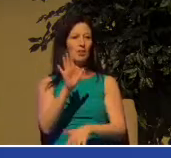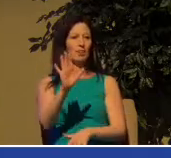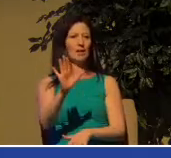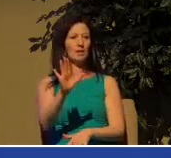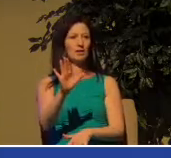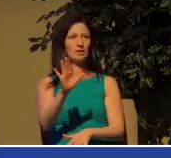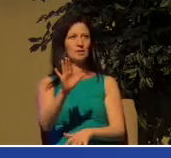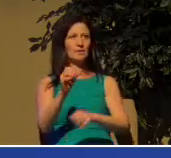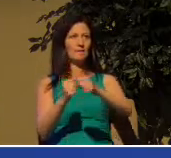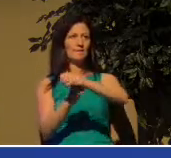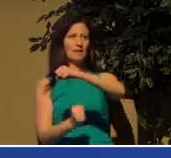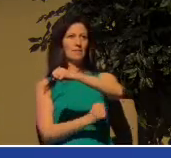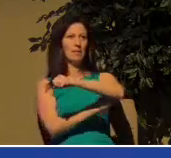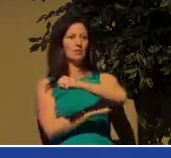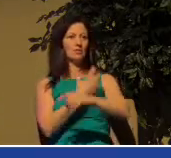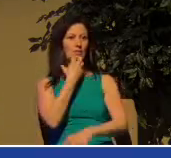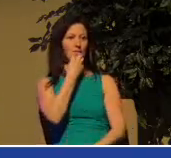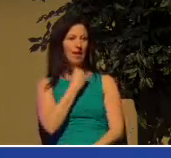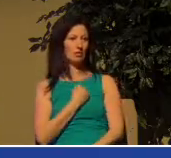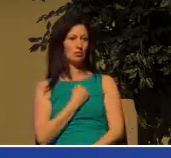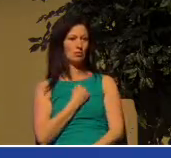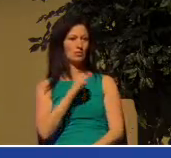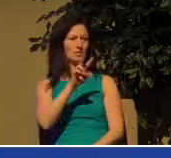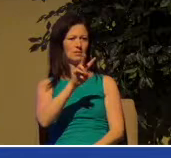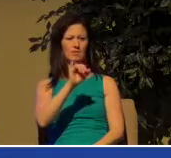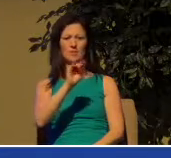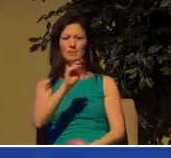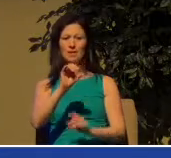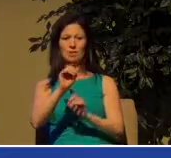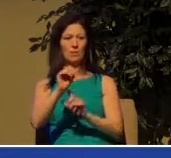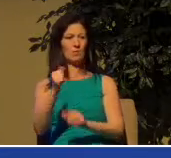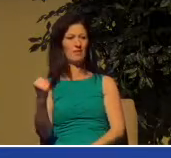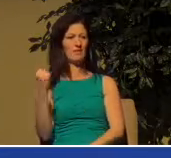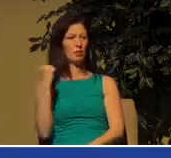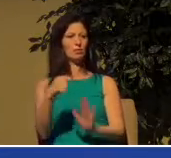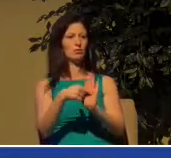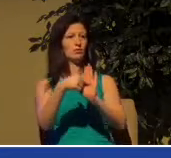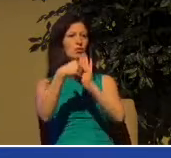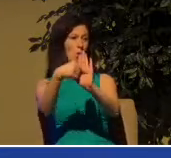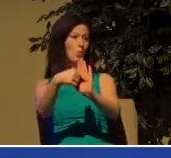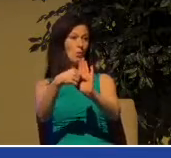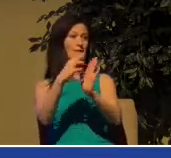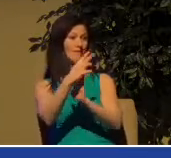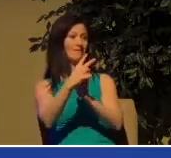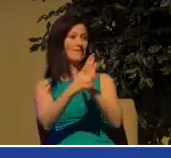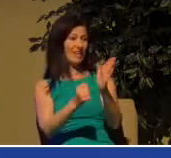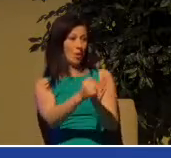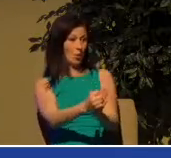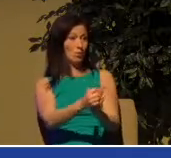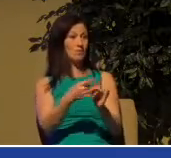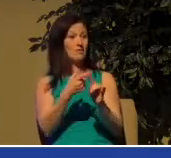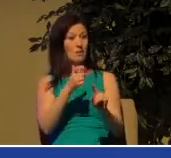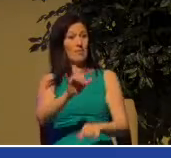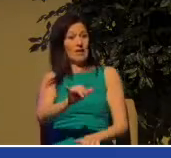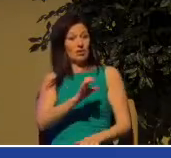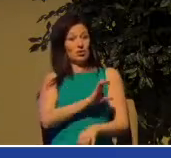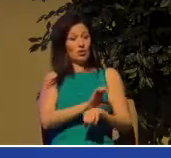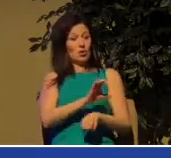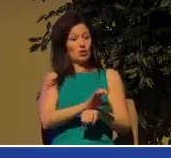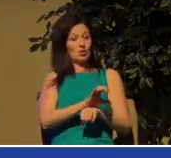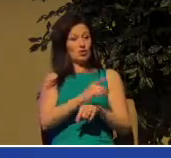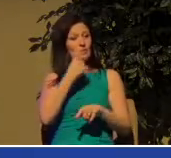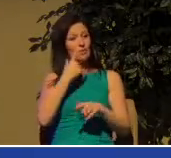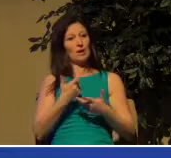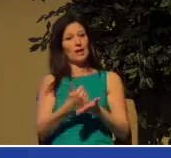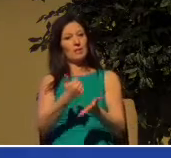values. That's persecution. It's on our doorsteps, and it's coming at us a lot faster than we could even begin to